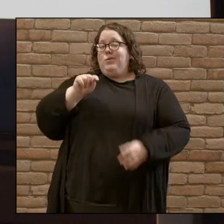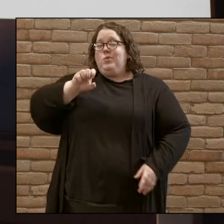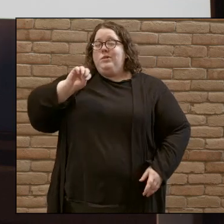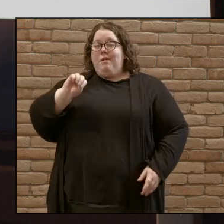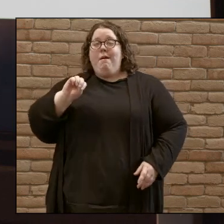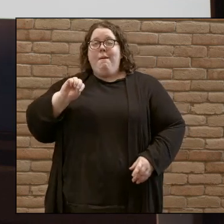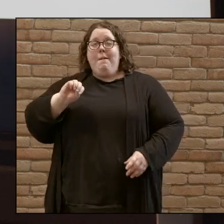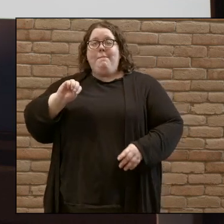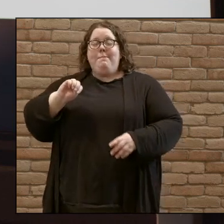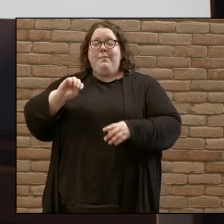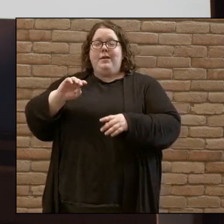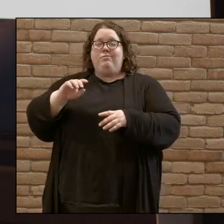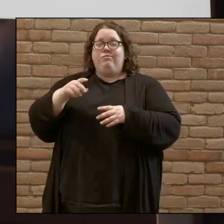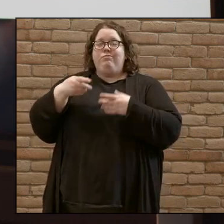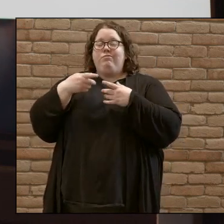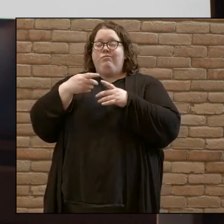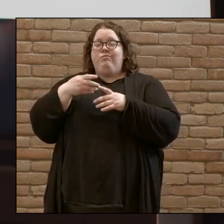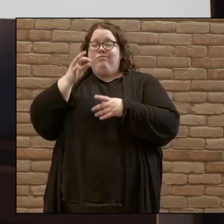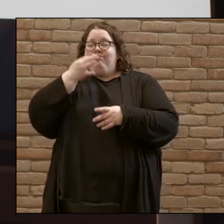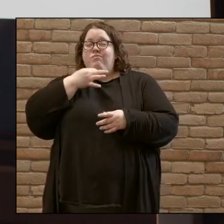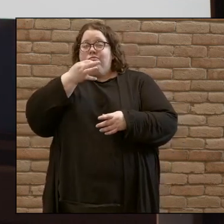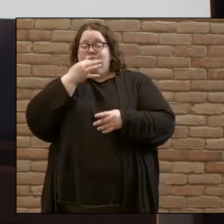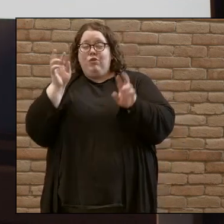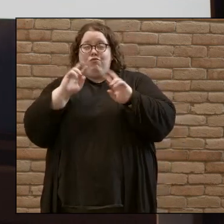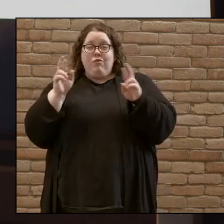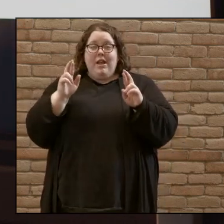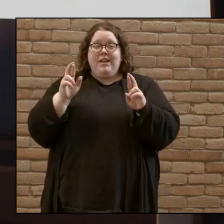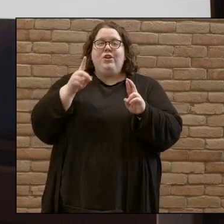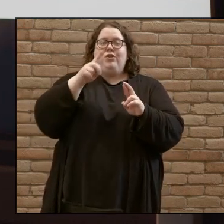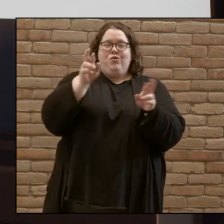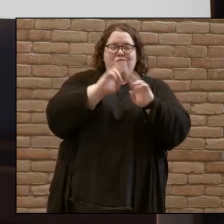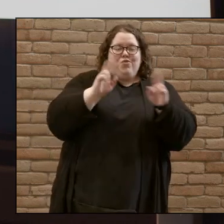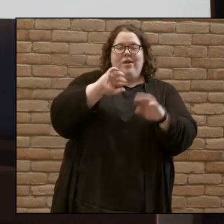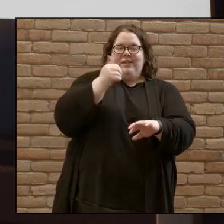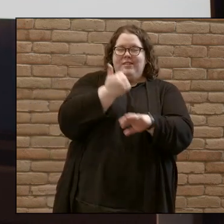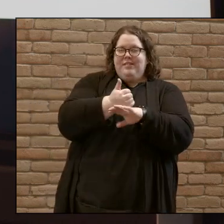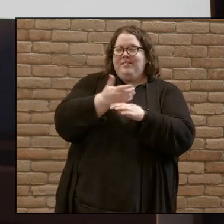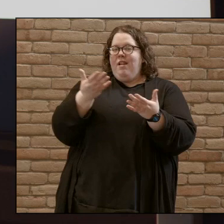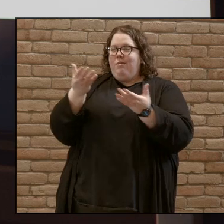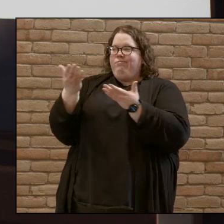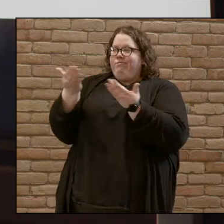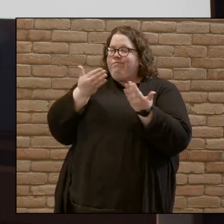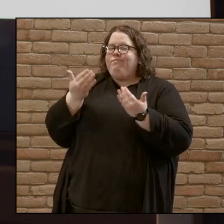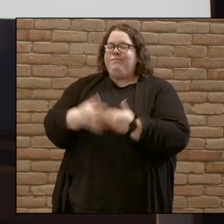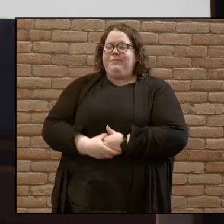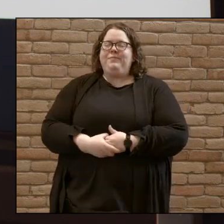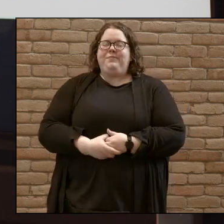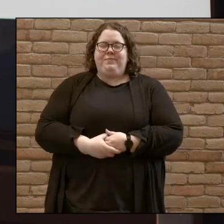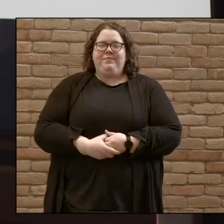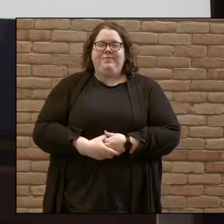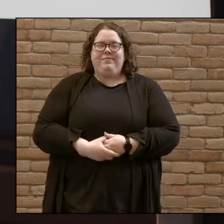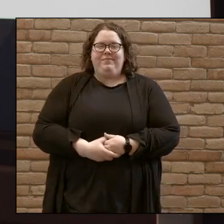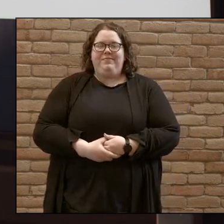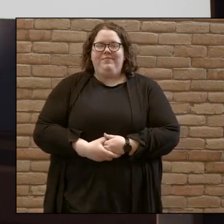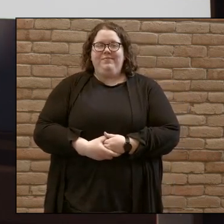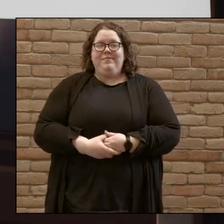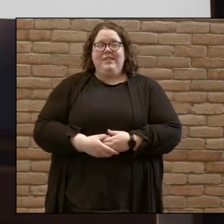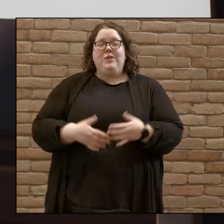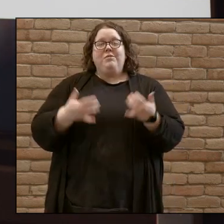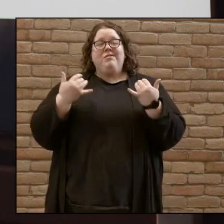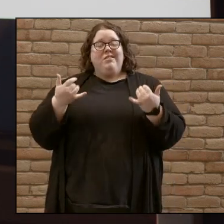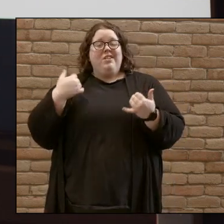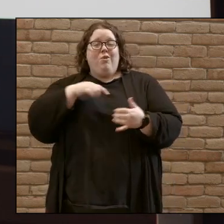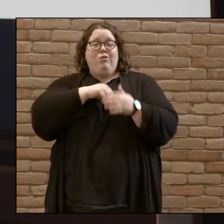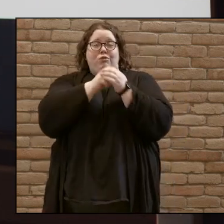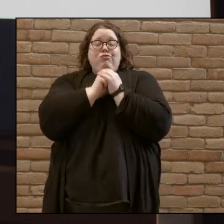be ready to join along with us in that as well, to celebrate that meal with us today. Now, we are worshiping here online, but if